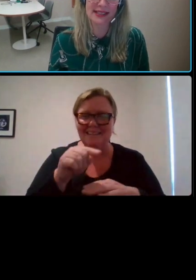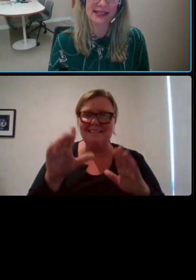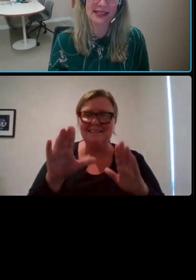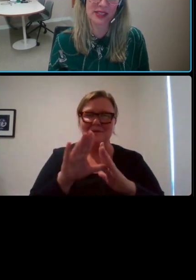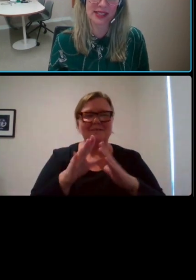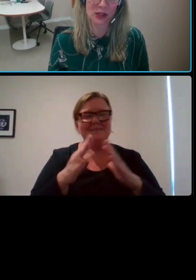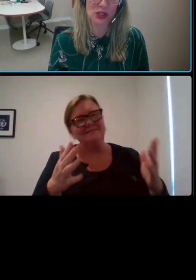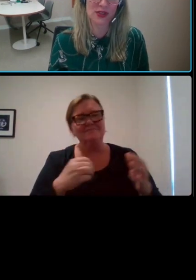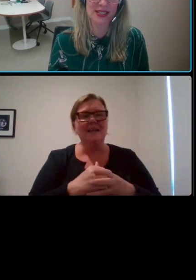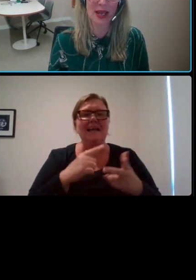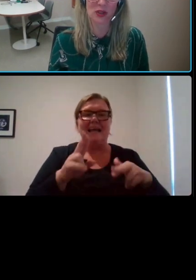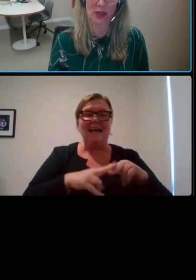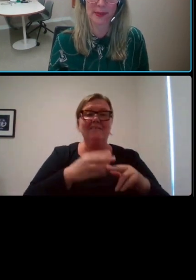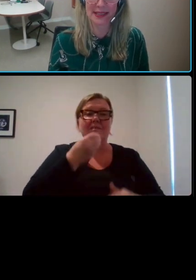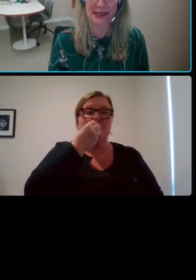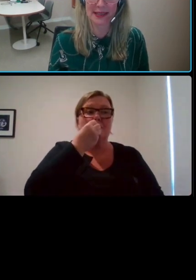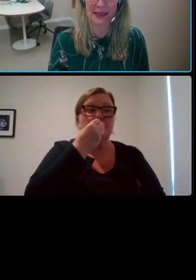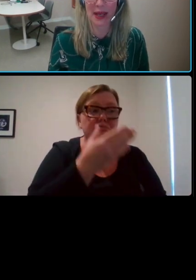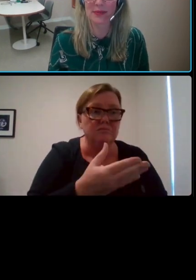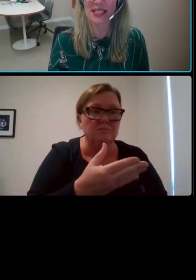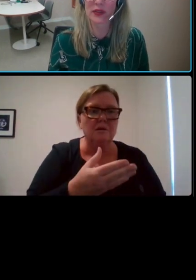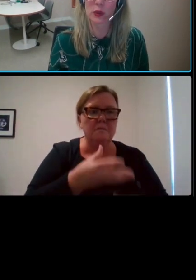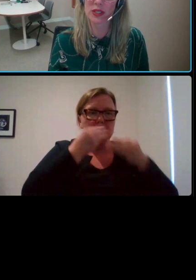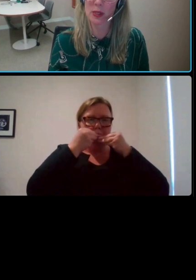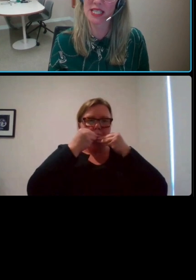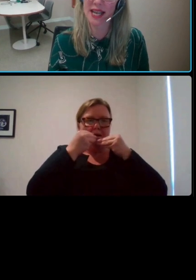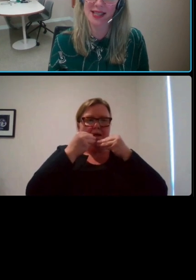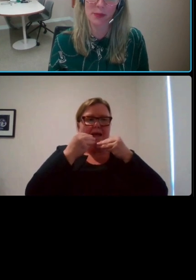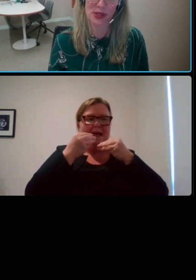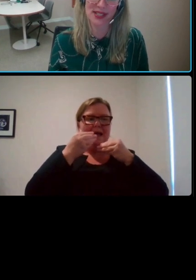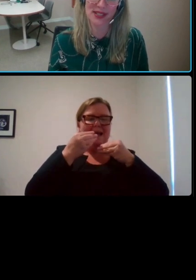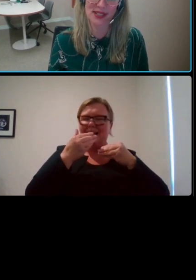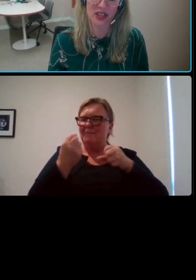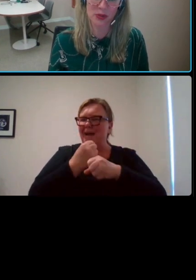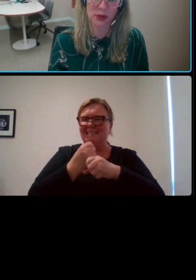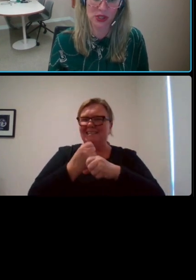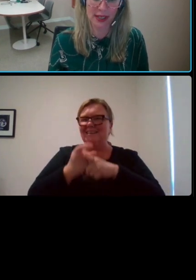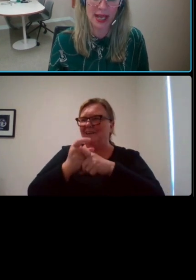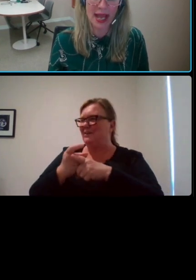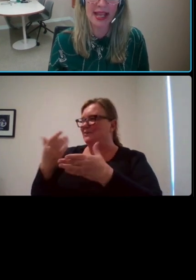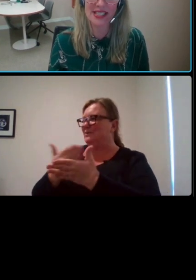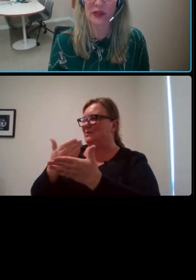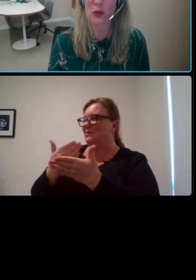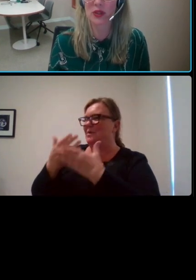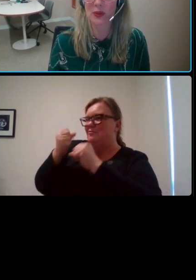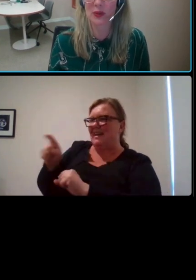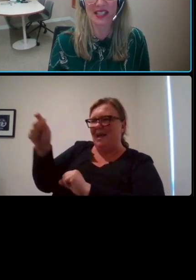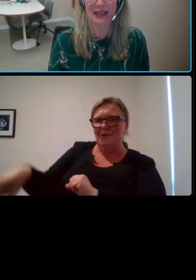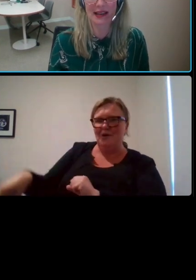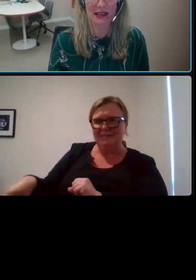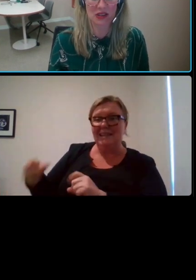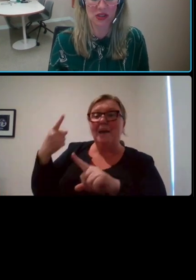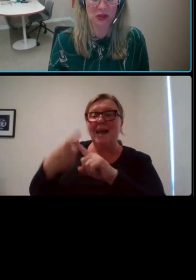challenge is that if a disclosure is made anonymously, it becomes difficult to protect that person from retribution and difficult